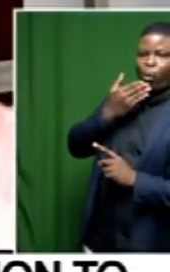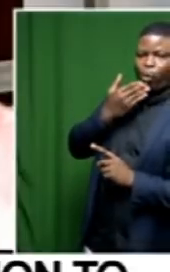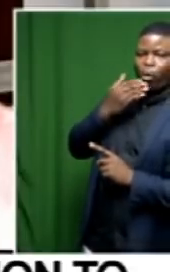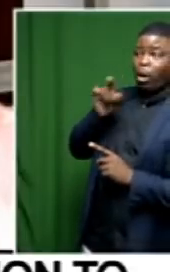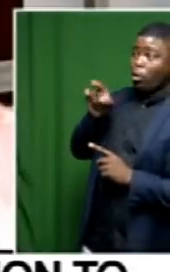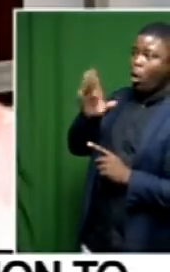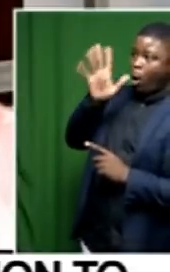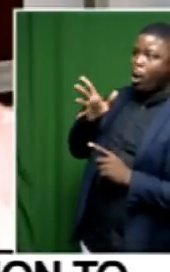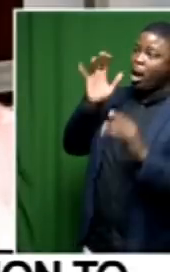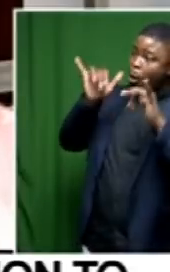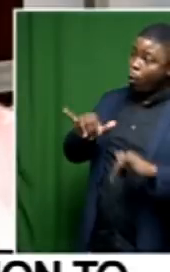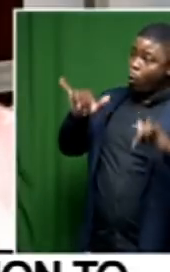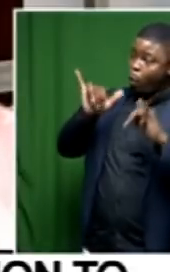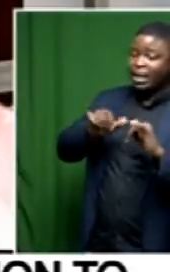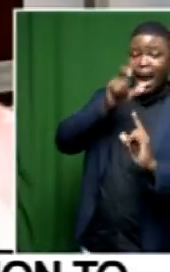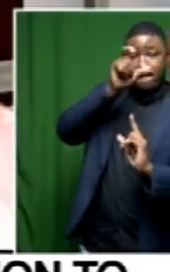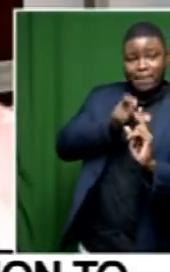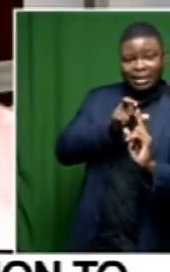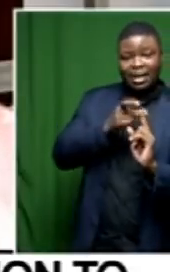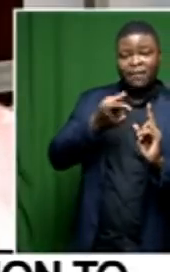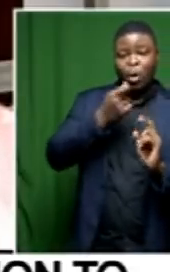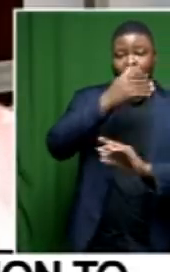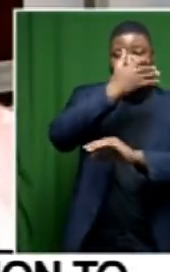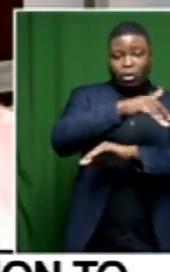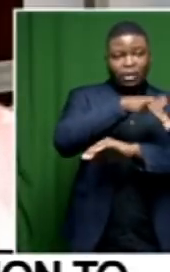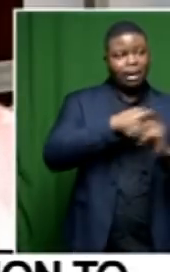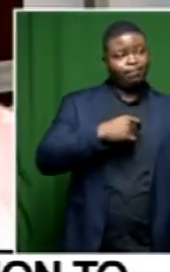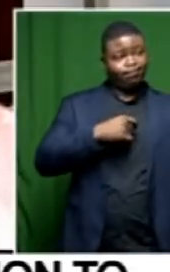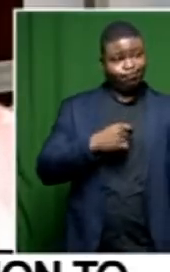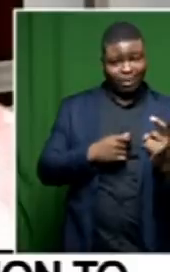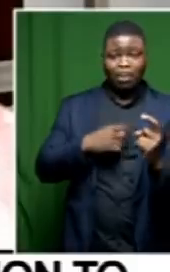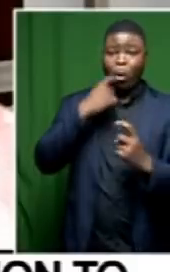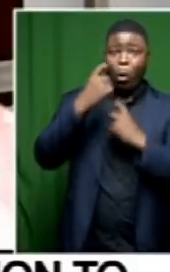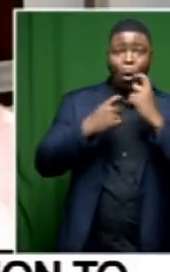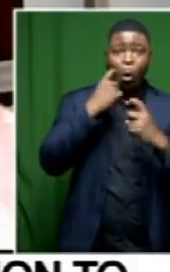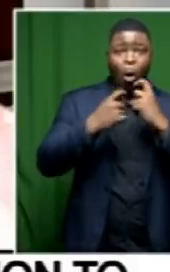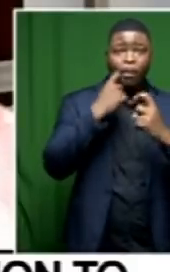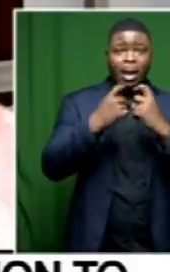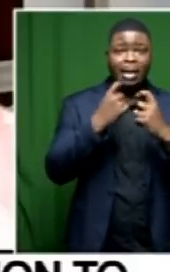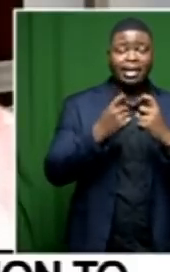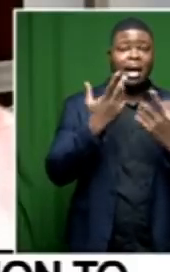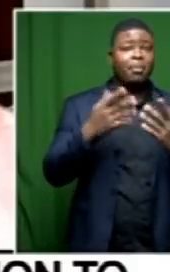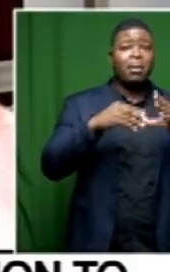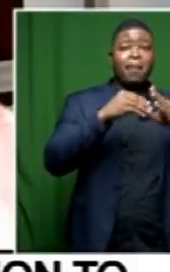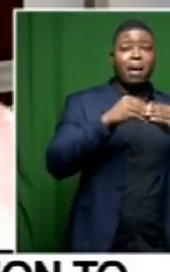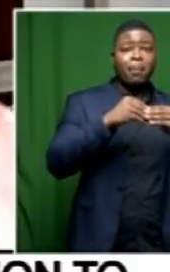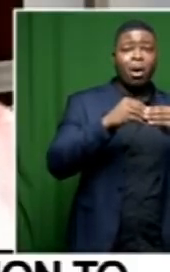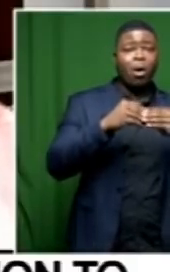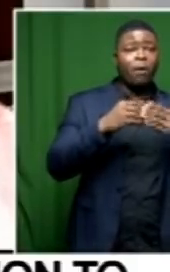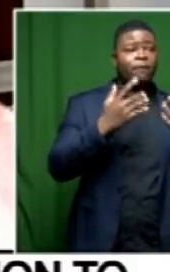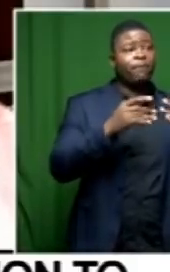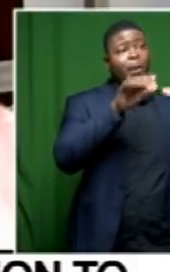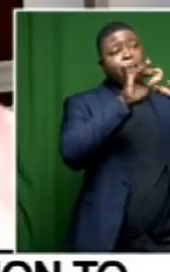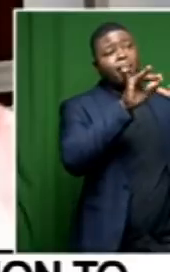wait again for an outside member of, rather a member of Parliament or